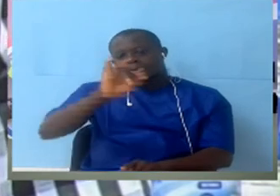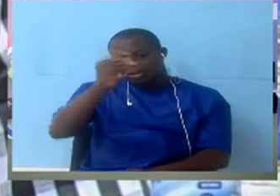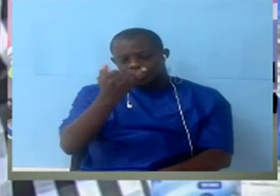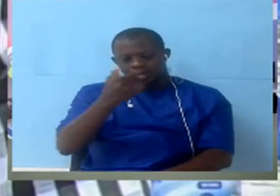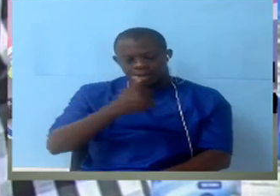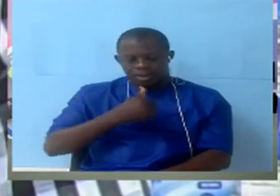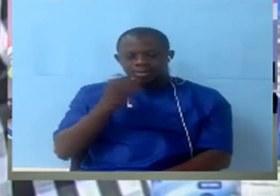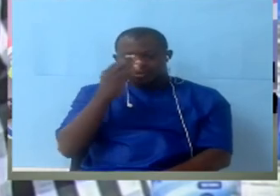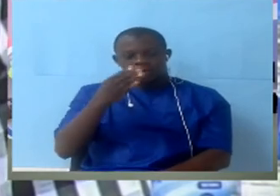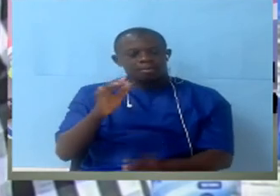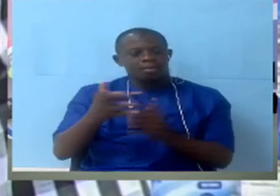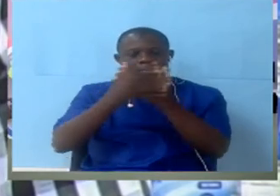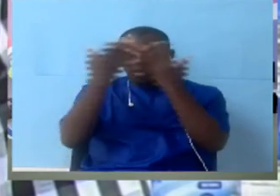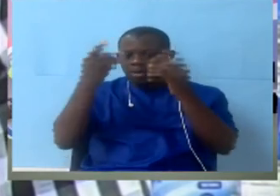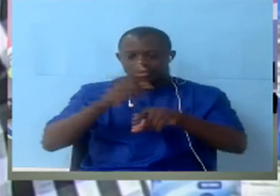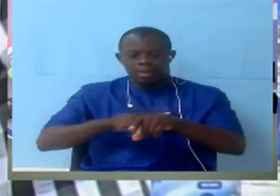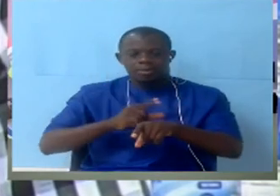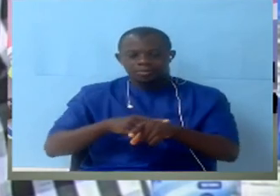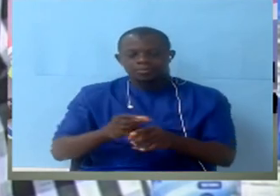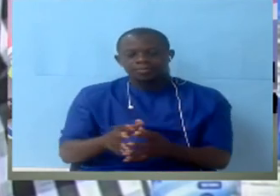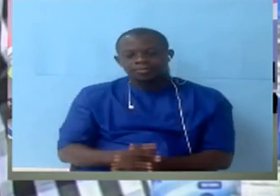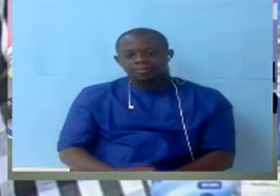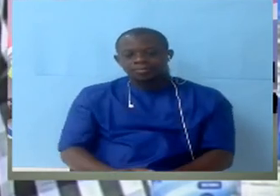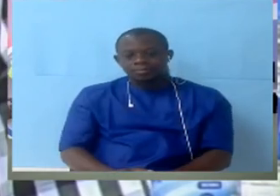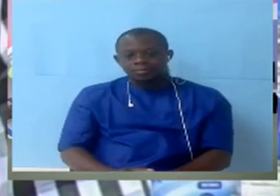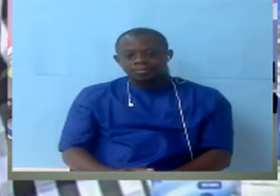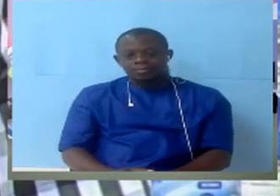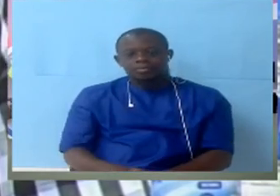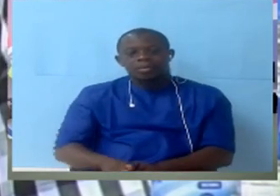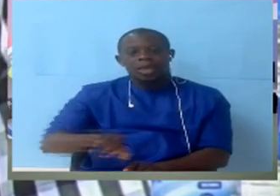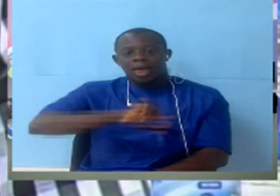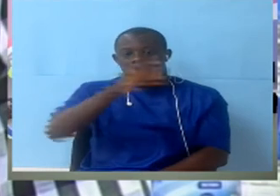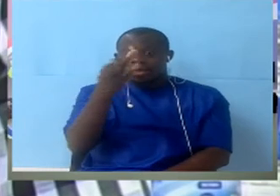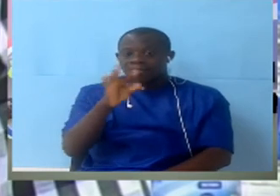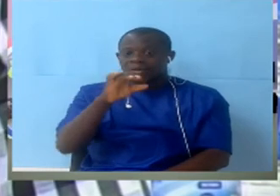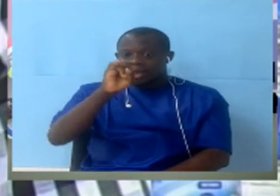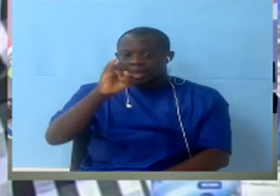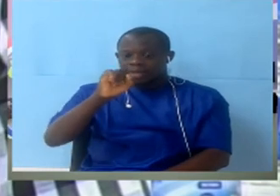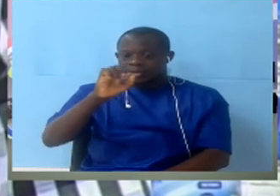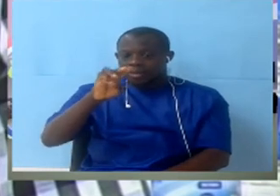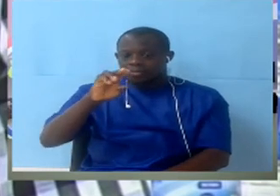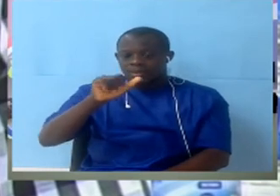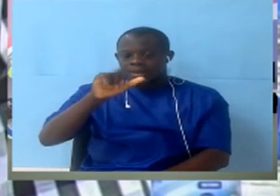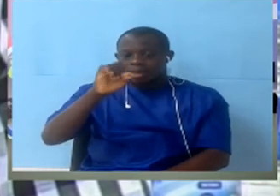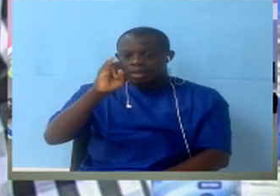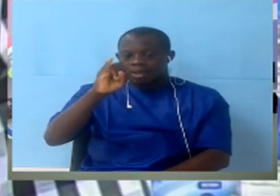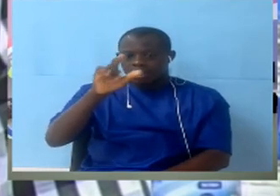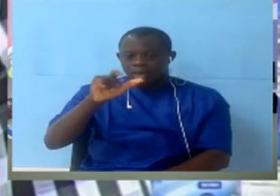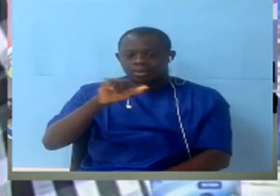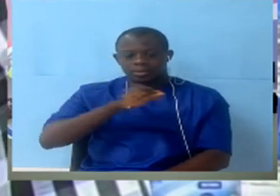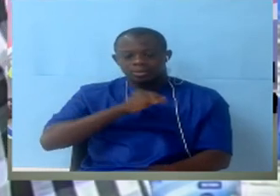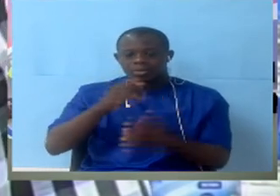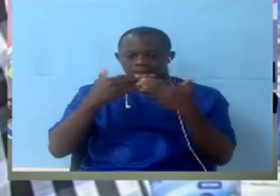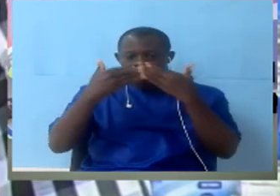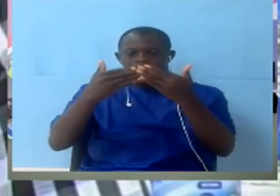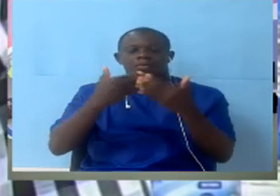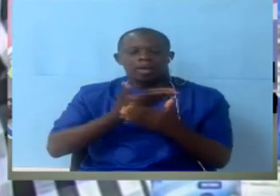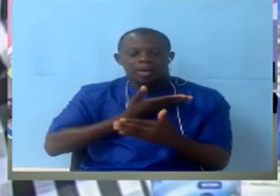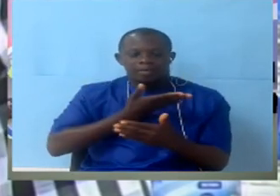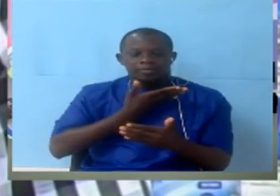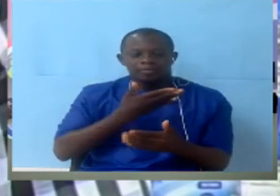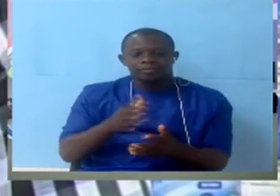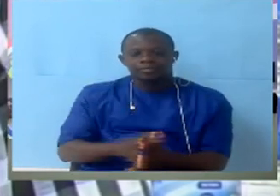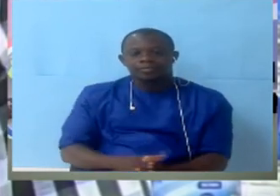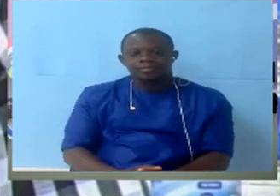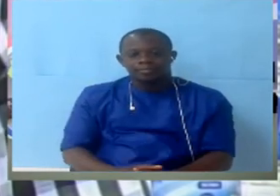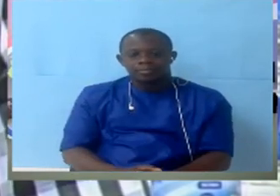said that many times. Anade Ismaila Jammeh fa nga fael. Even Ismaila Jammeh himself, I told him that. Kaya konte manga modi